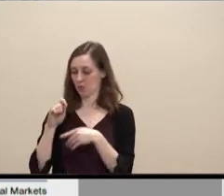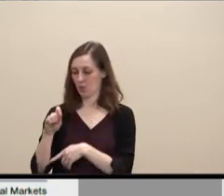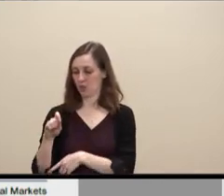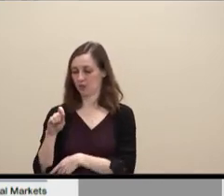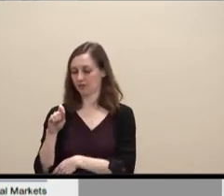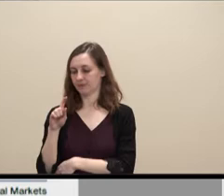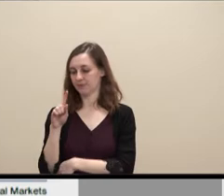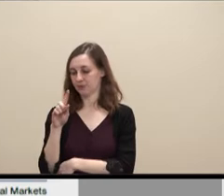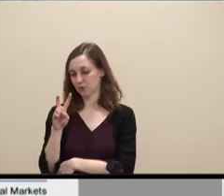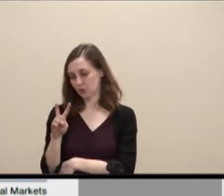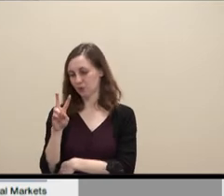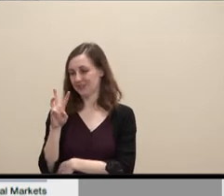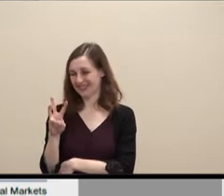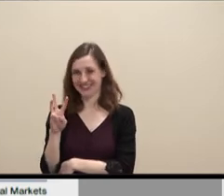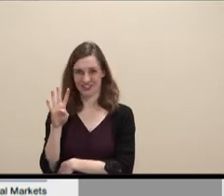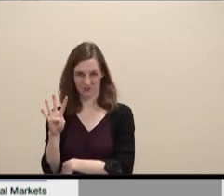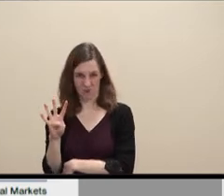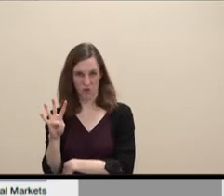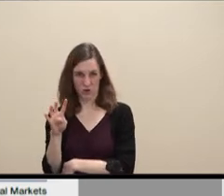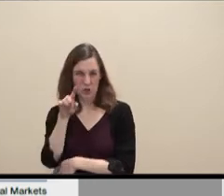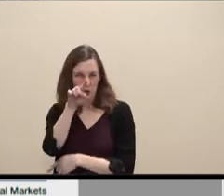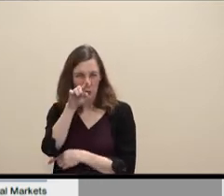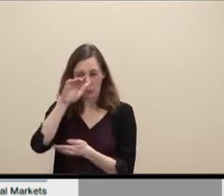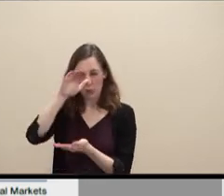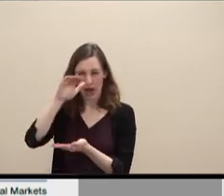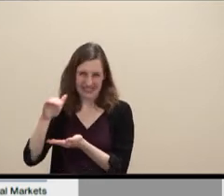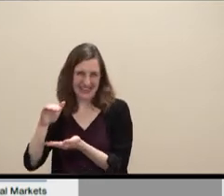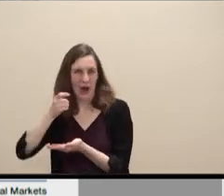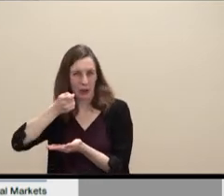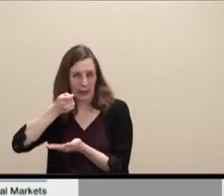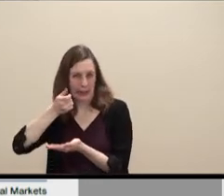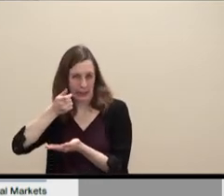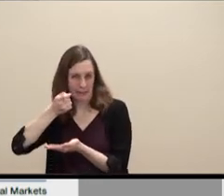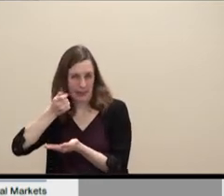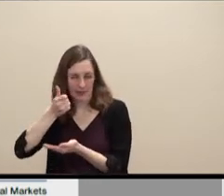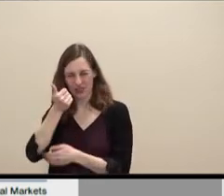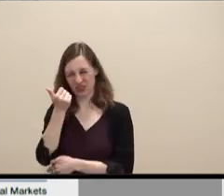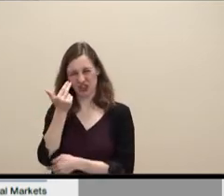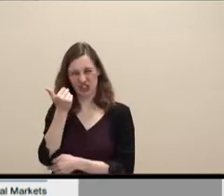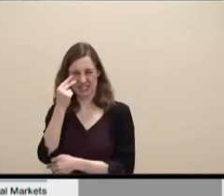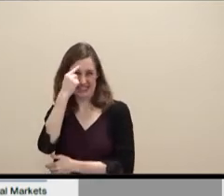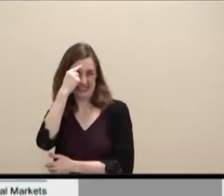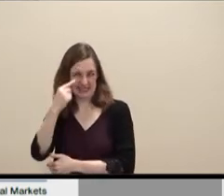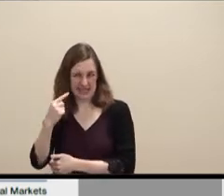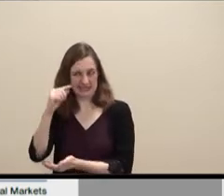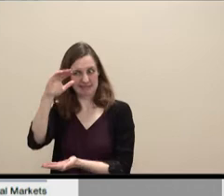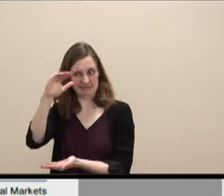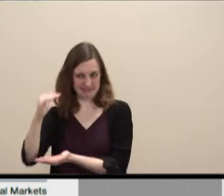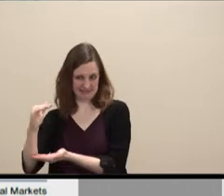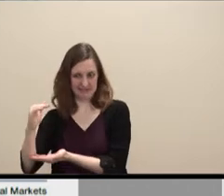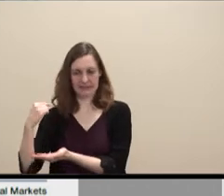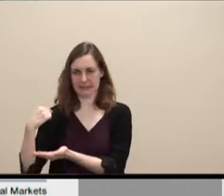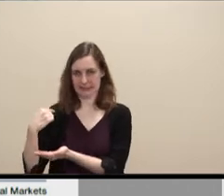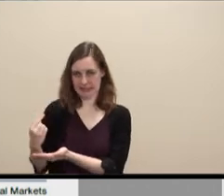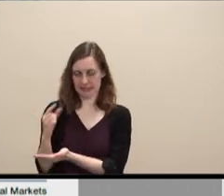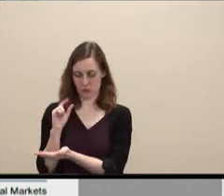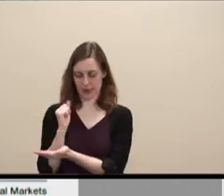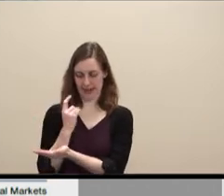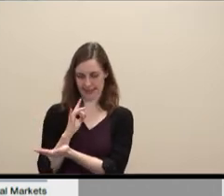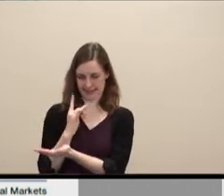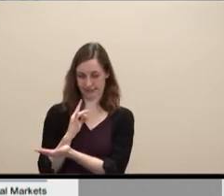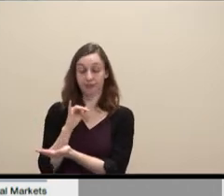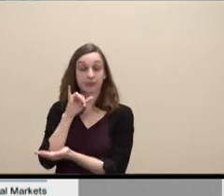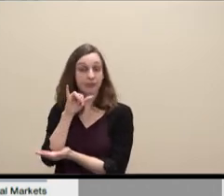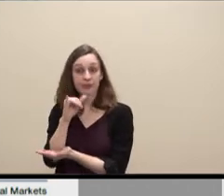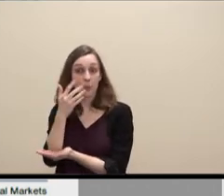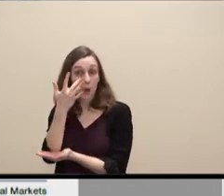$1.264. So you guys have brought that tax rate down by a little over 13 cents during that time frame. Now, a great majority of that was due to